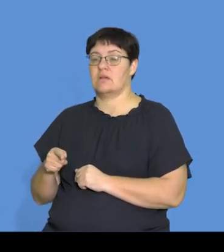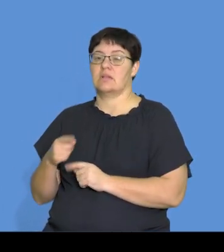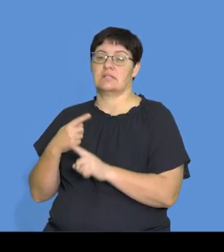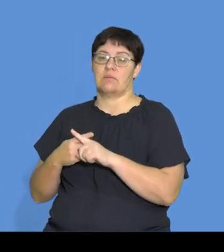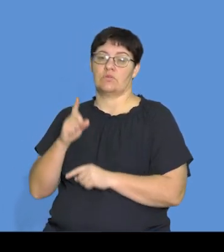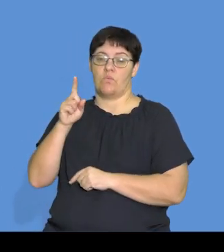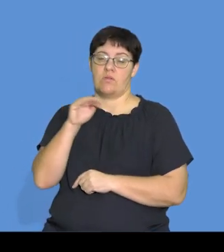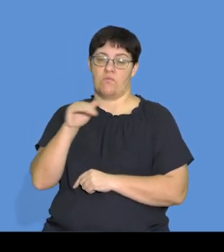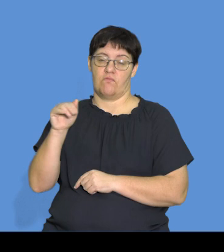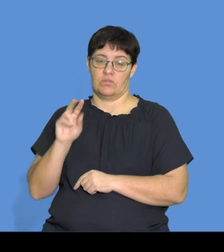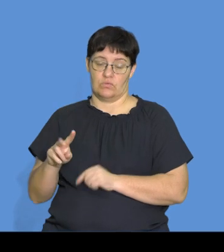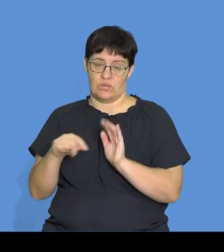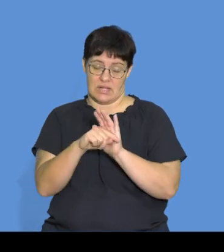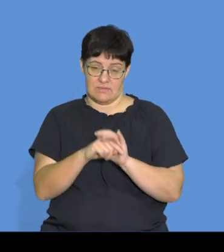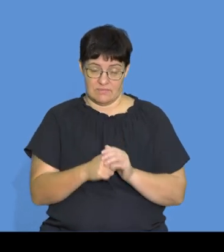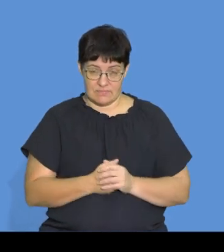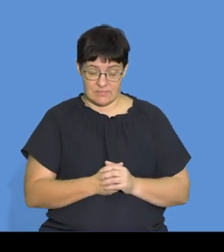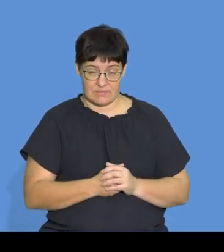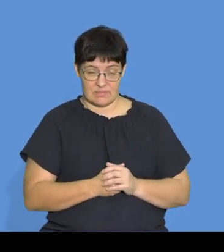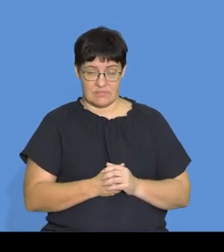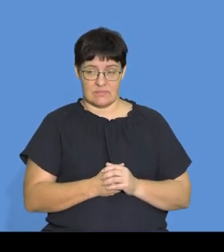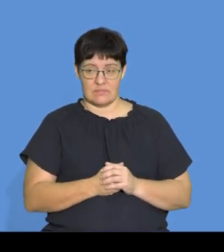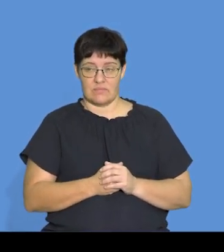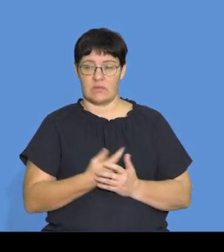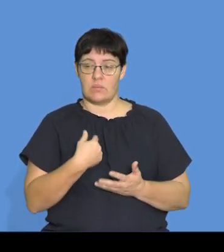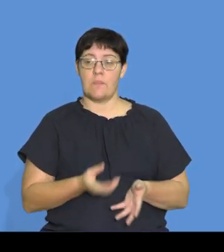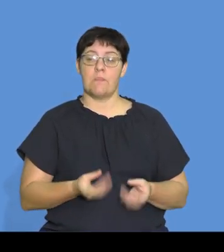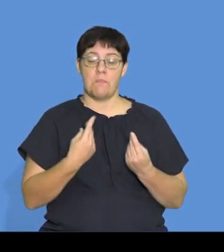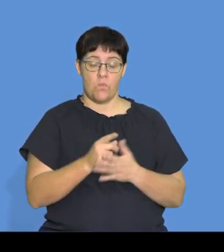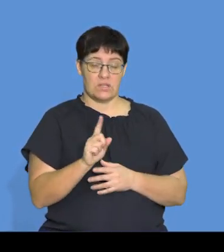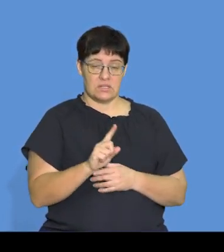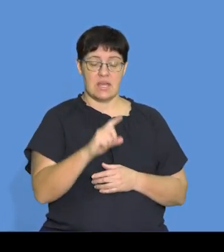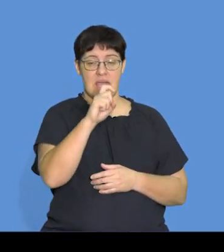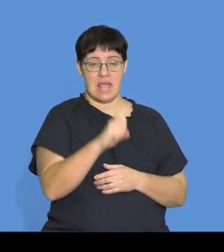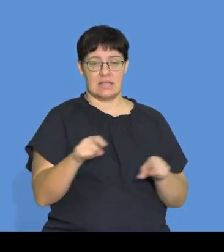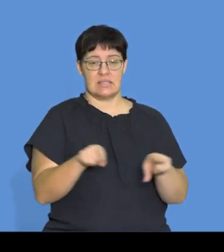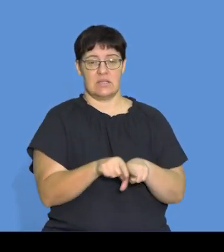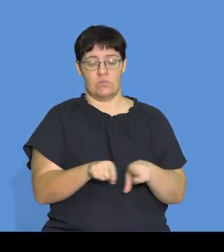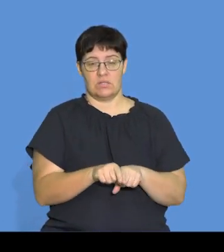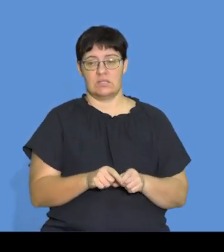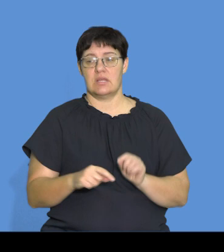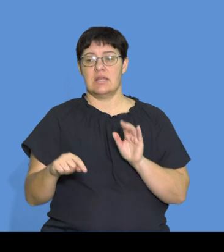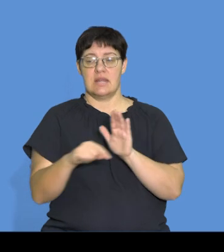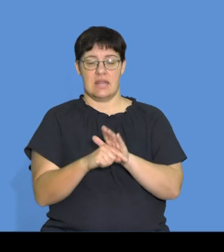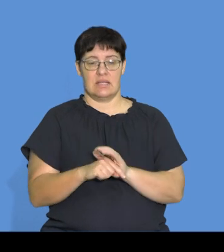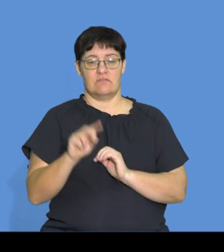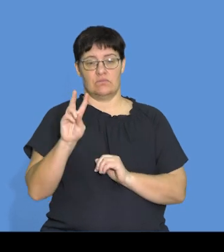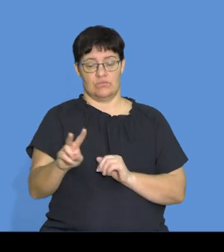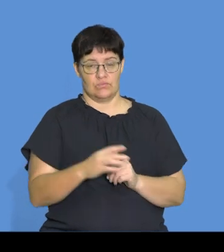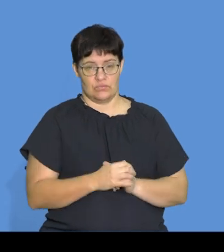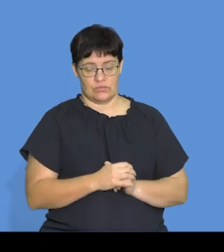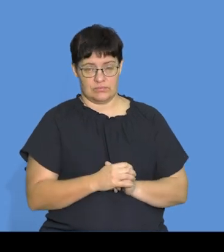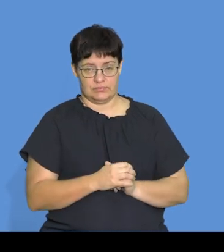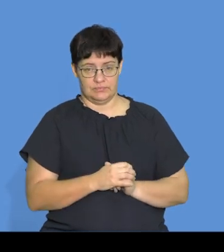negative 1 over 2. So this gives me x is equals to negative 2 on that